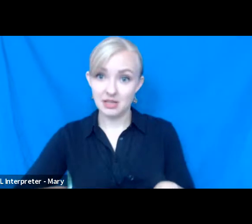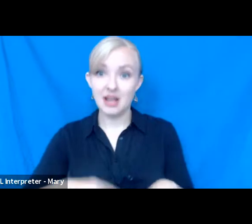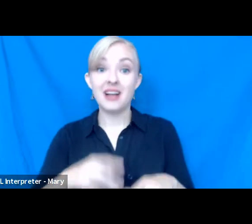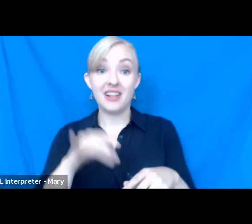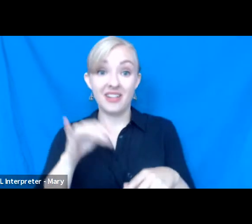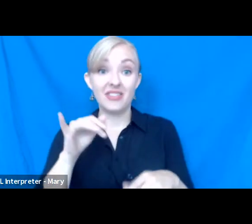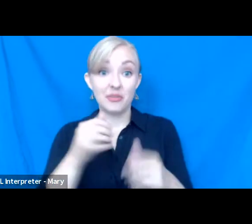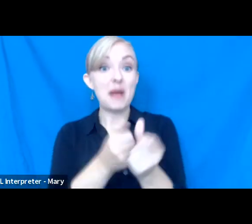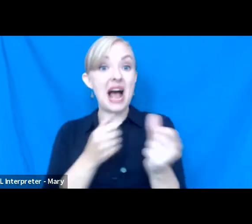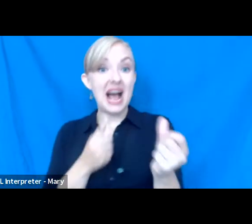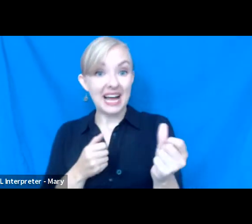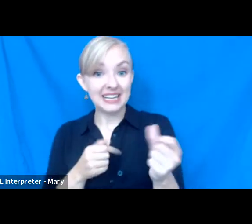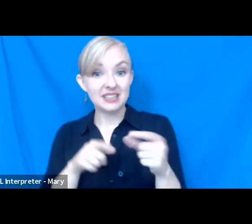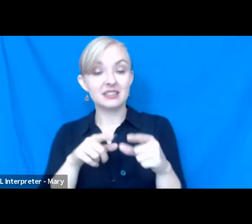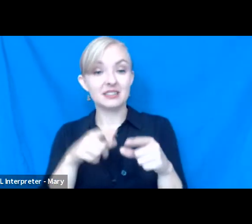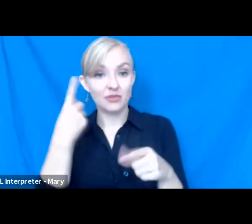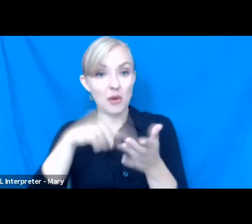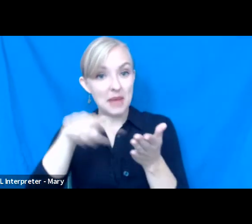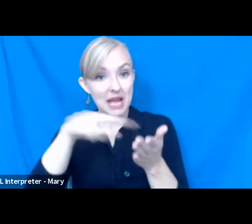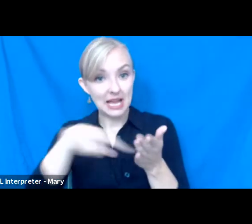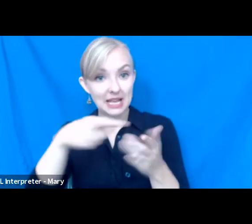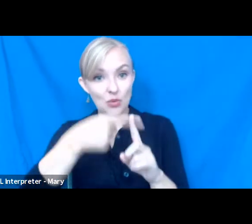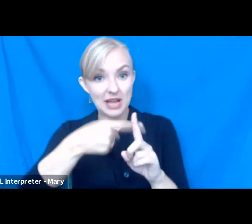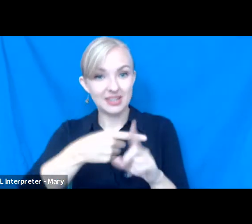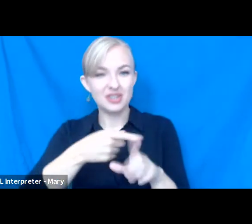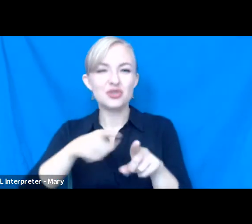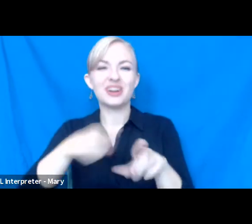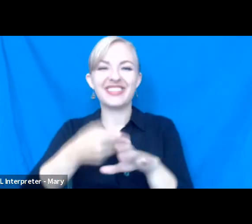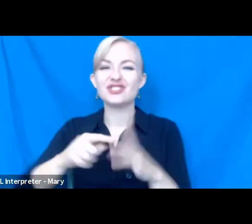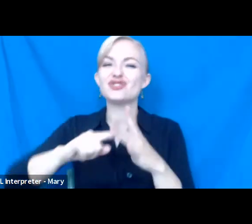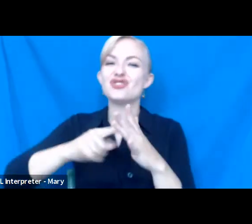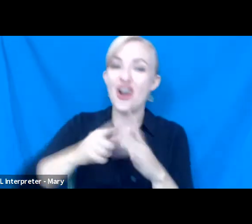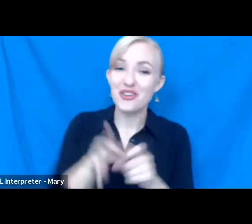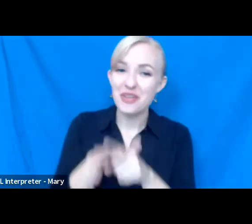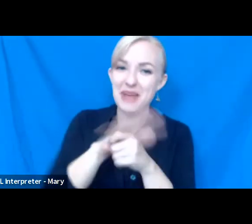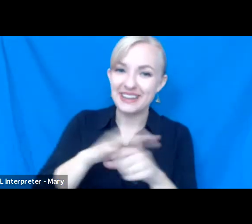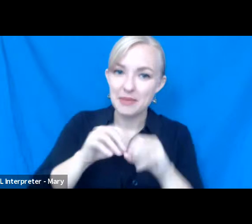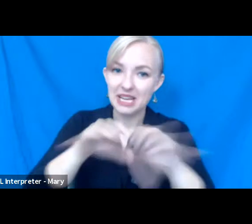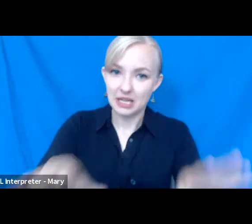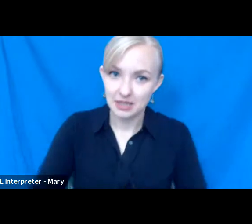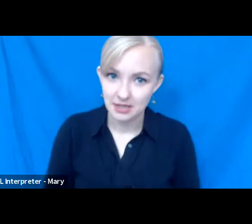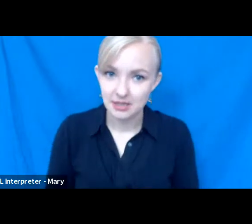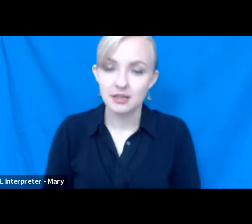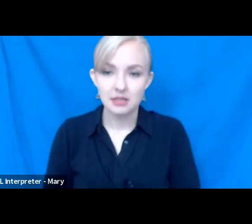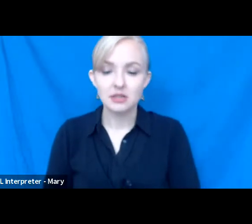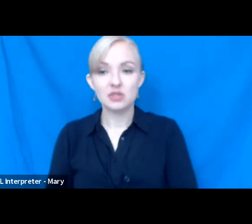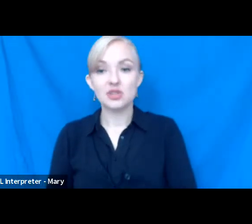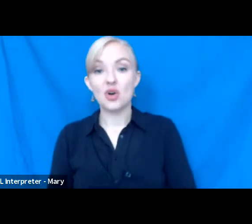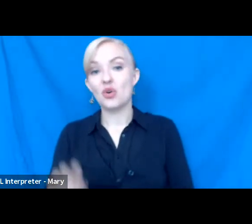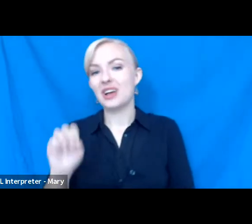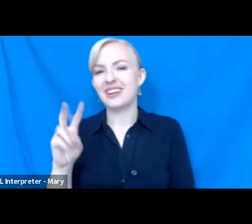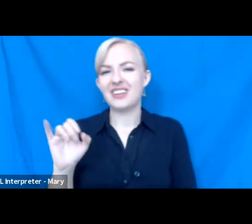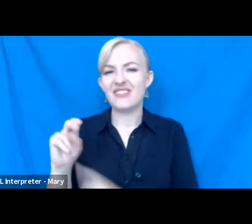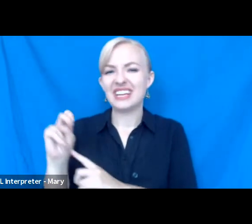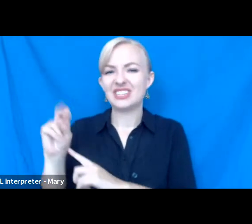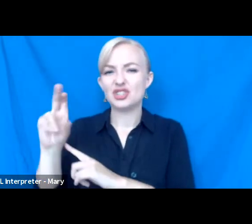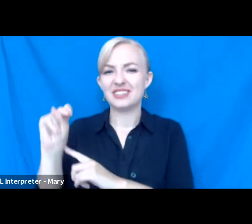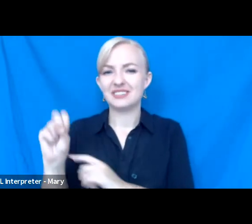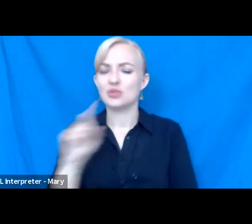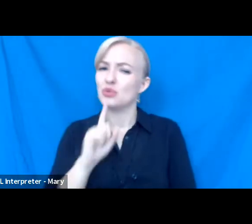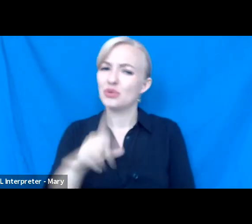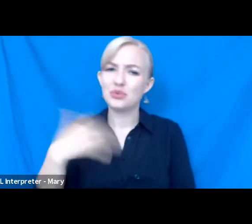the start of the pandemic. So evictions are notoriously difficult to track, even